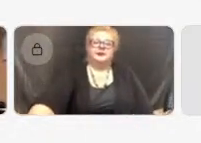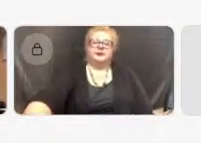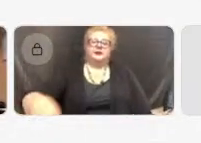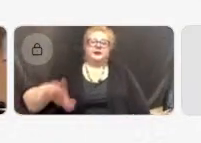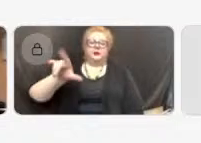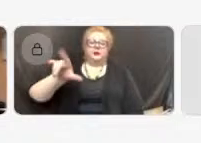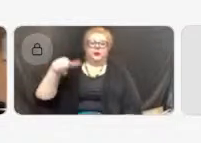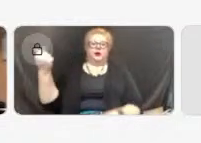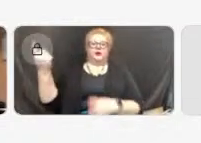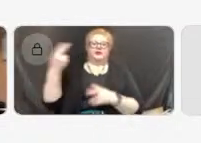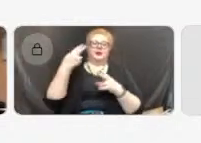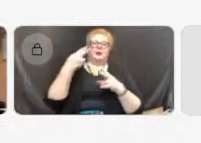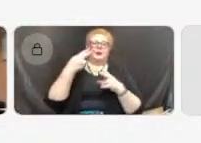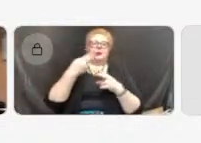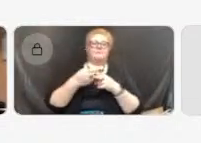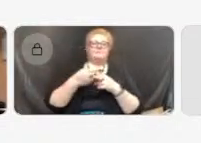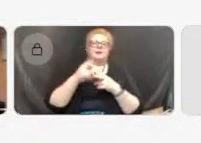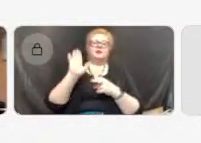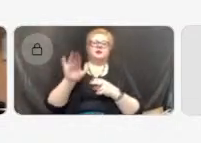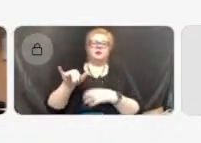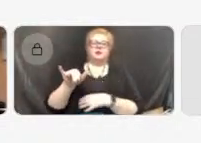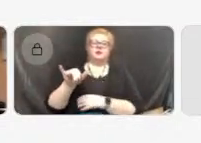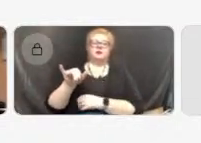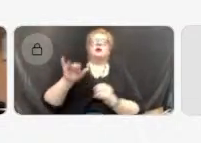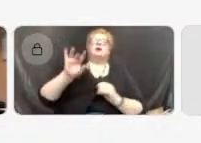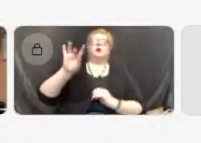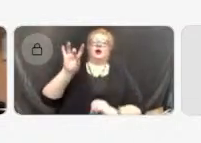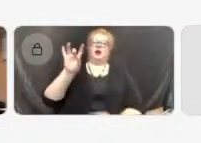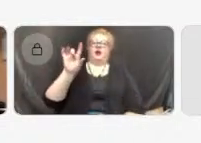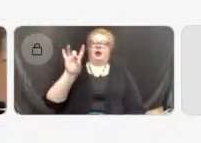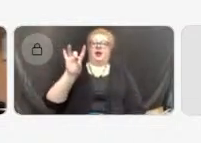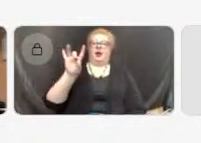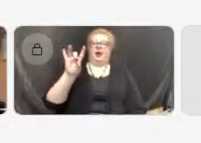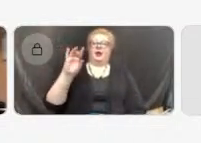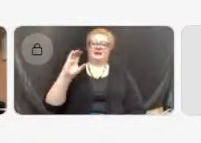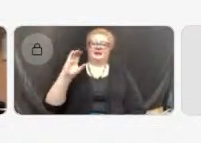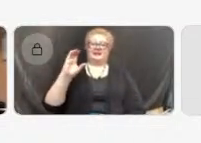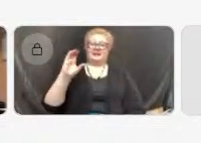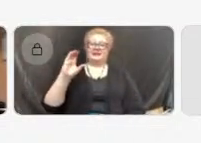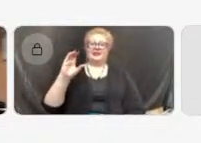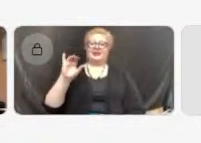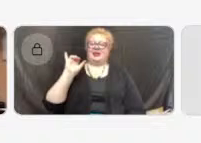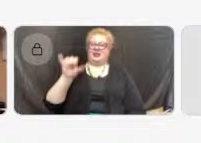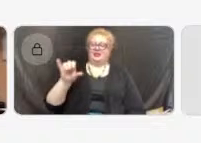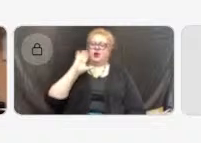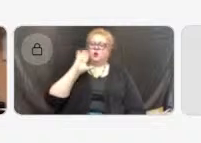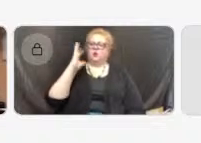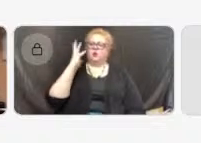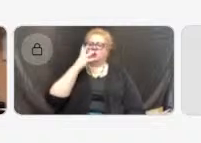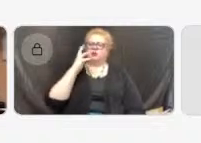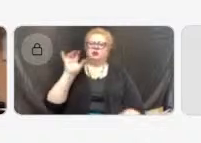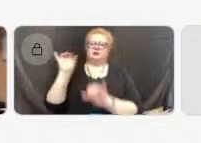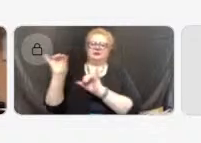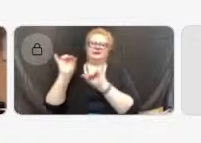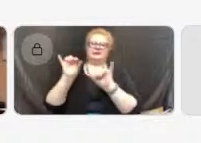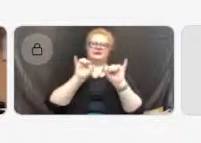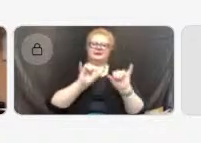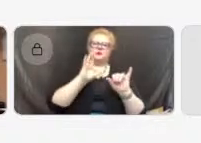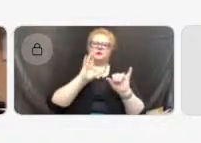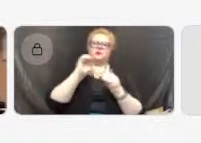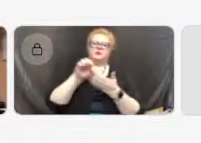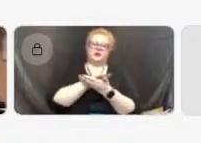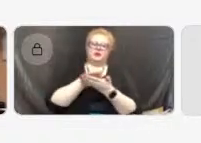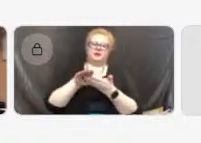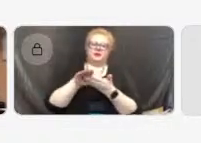The product on 8C is going to be very similar to these other two, which is a nice little duplex that's